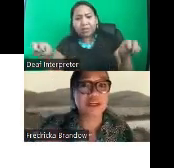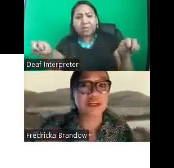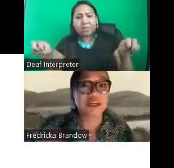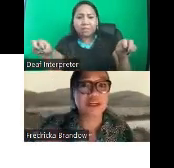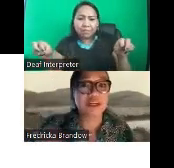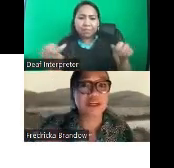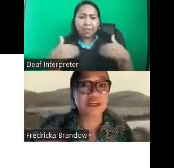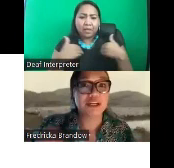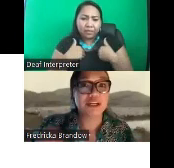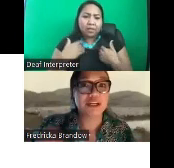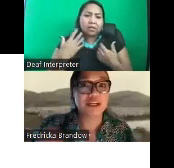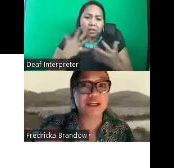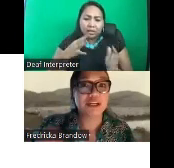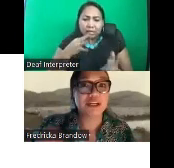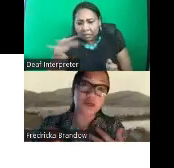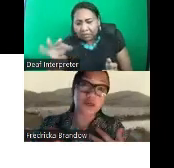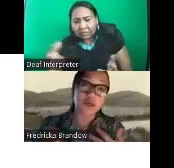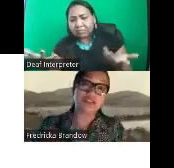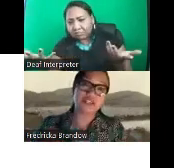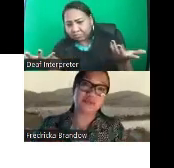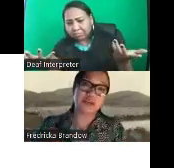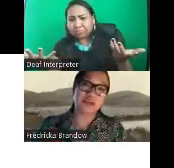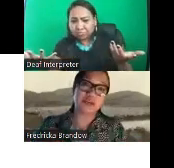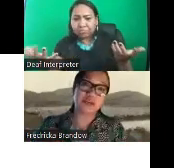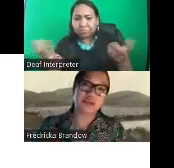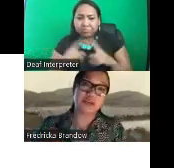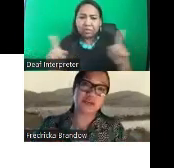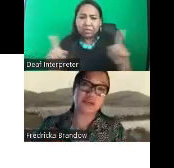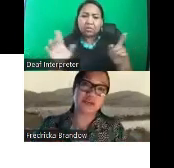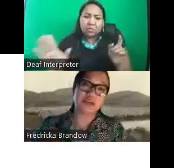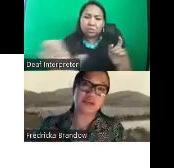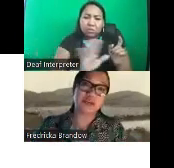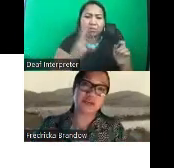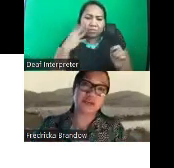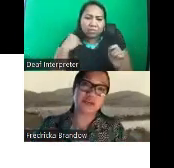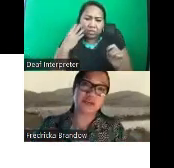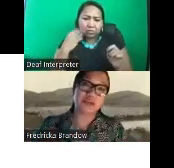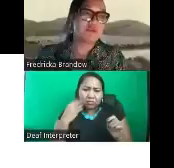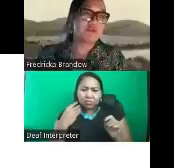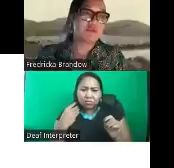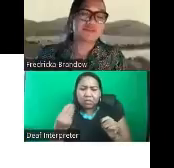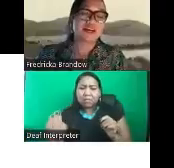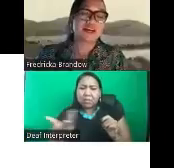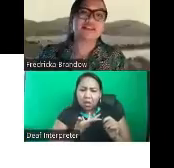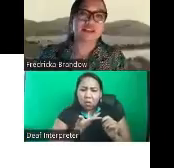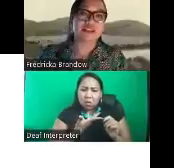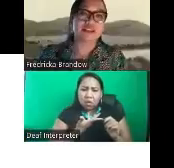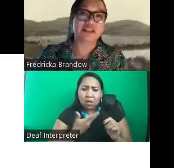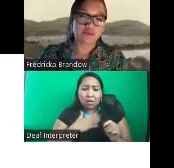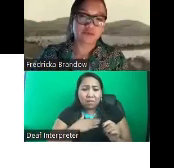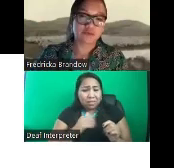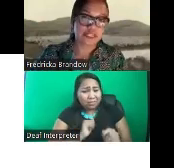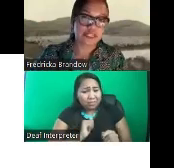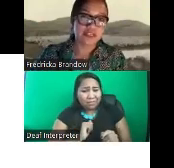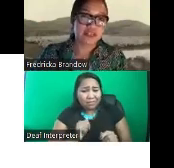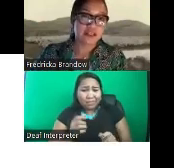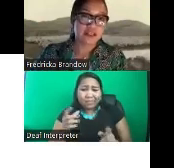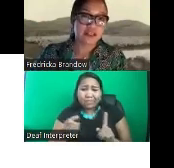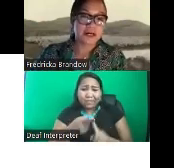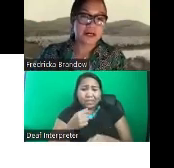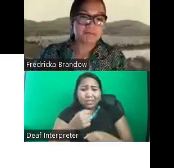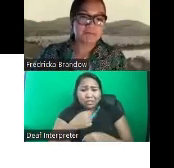but you know, in your own experience, I know personally when I went to my first year of college, I was not set up for success.